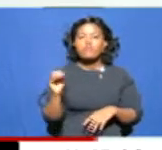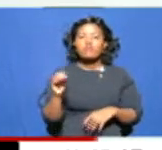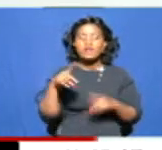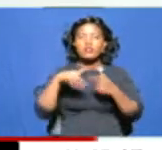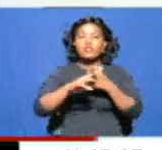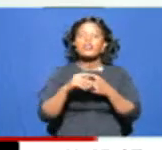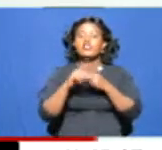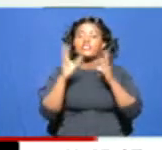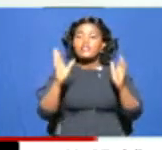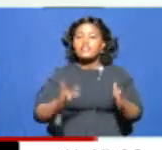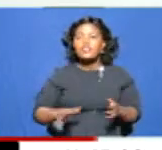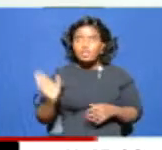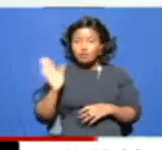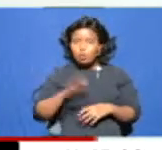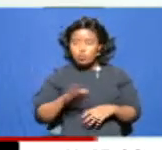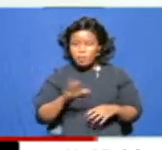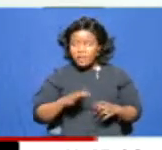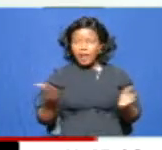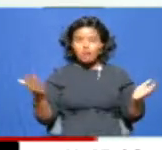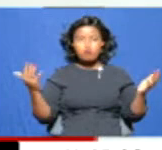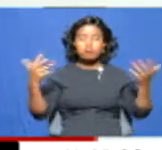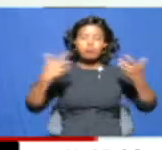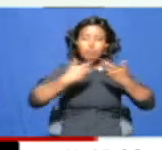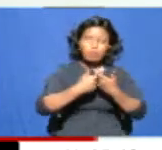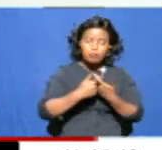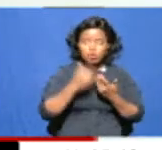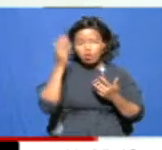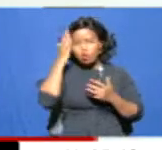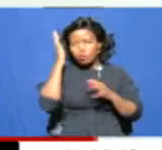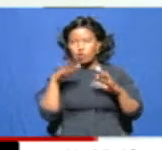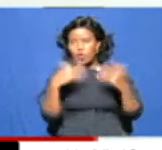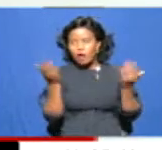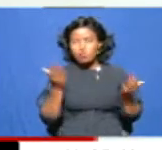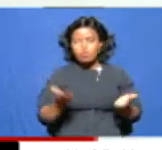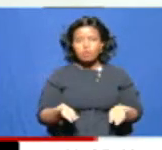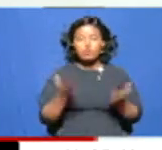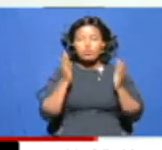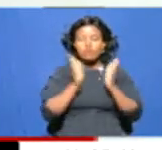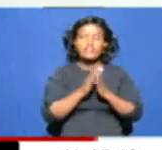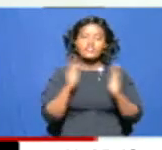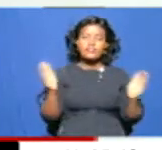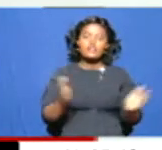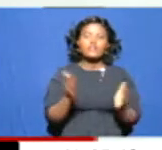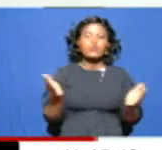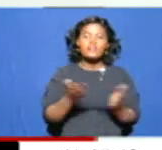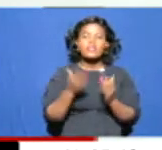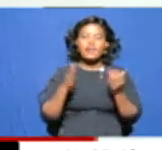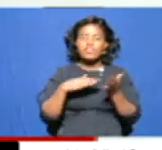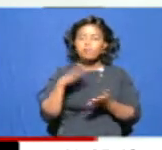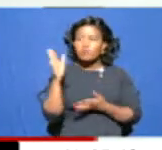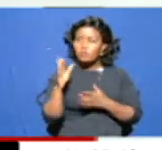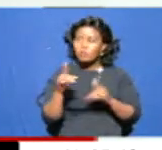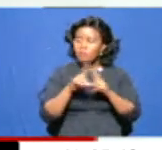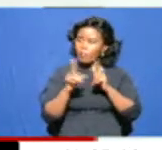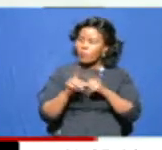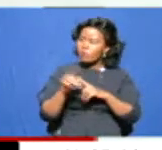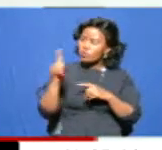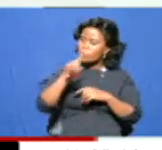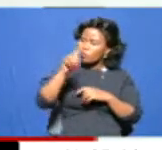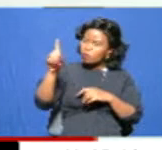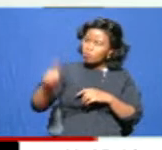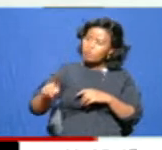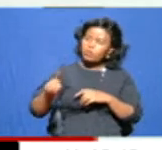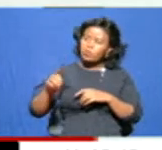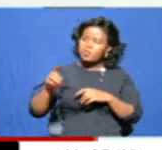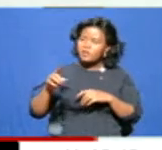see how to induct more women into the engineering fraternity. And one of the questions that is being asked is, how